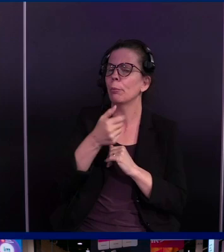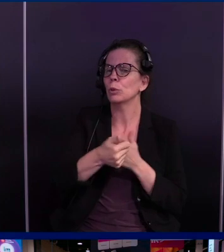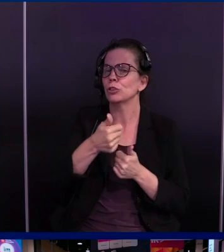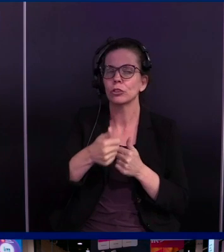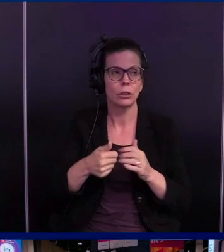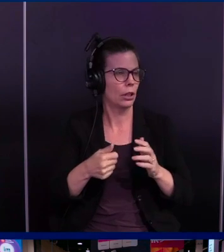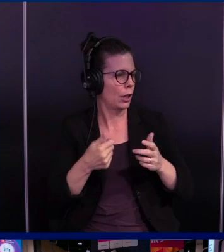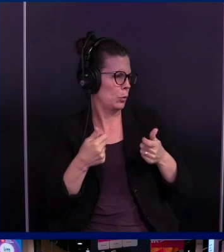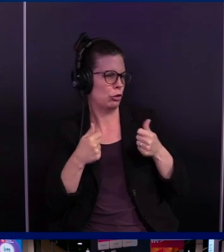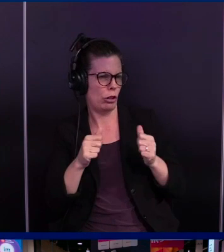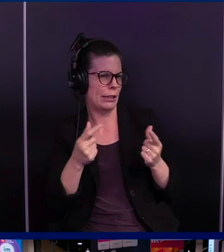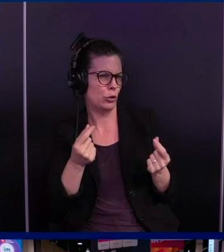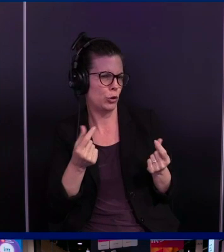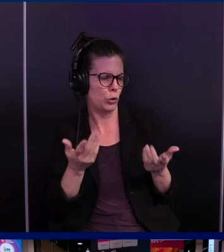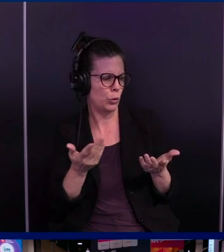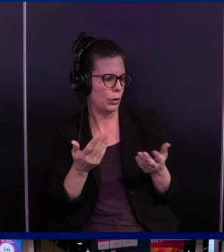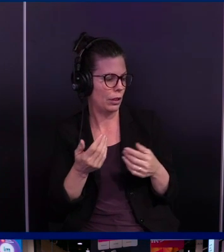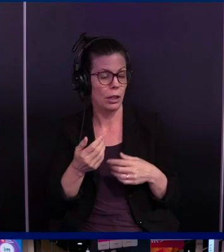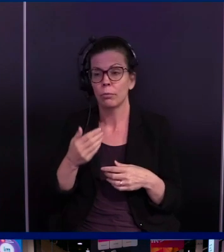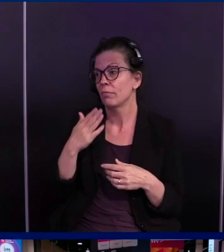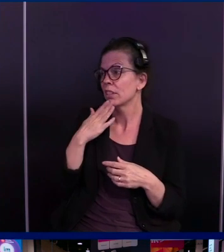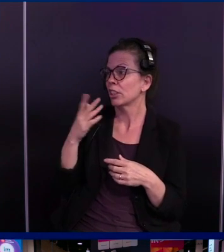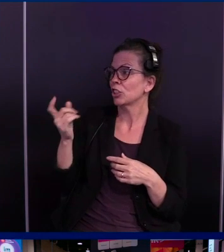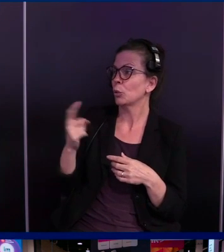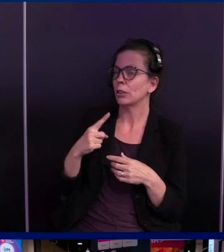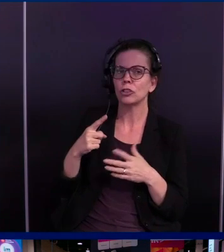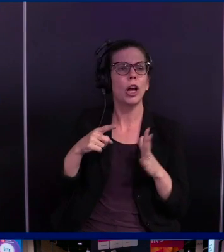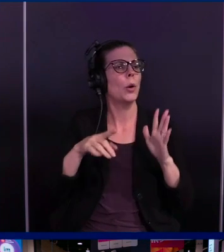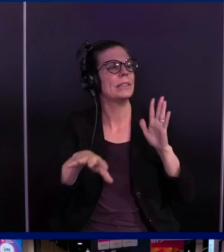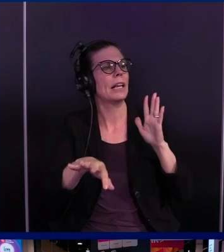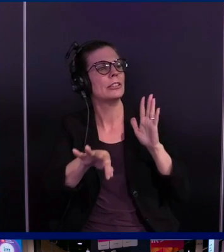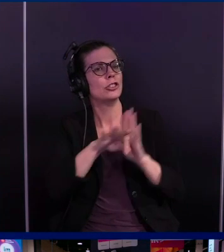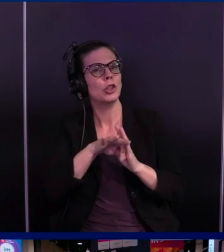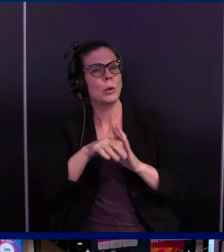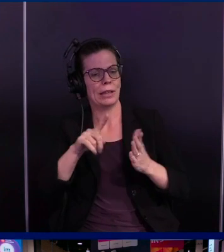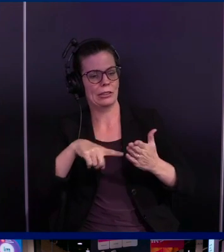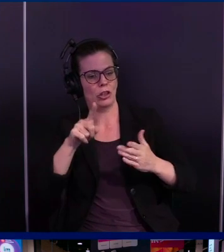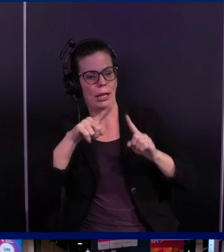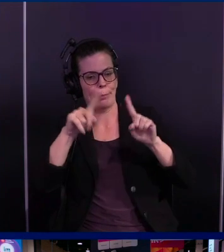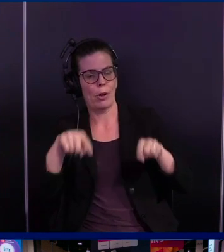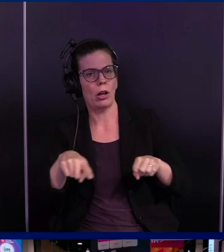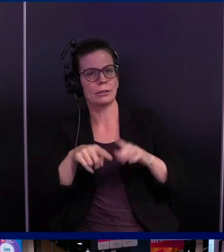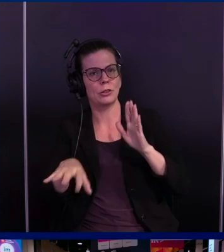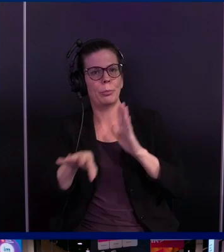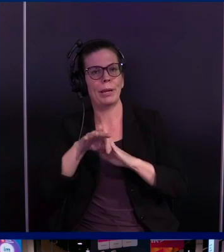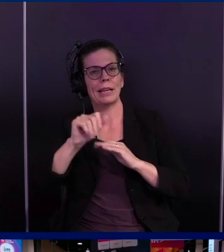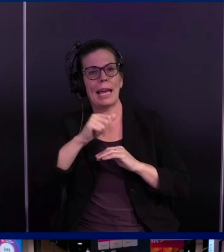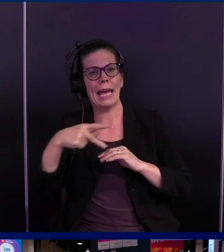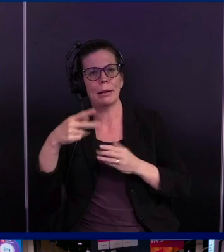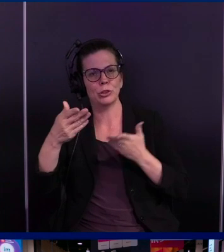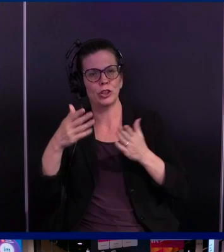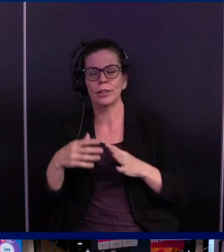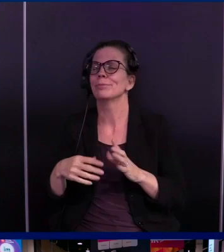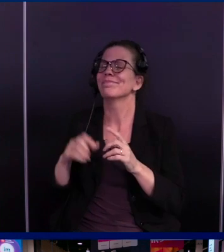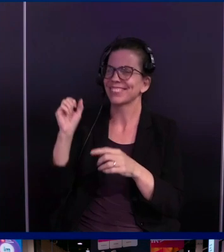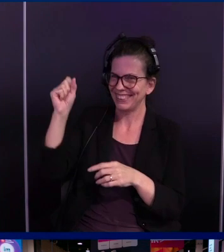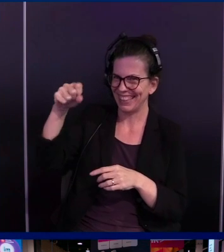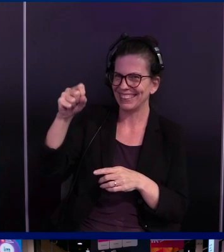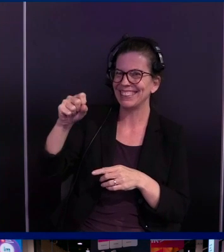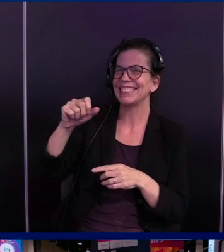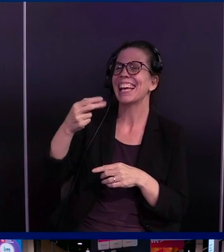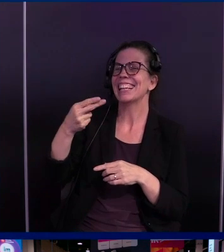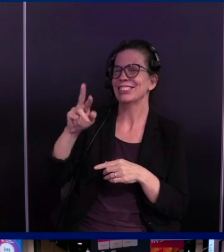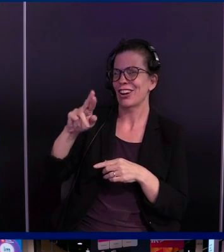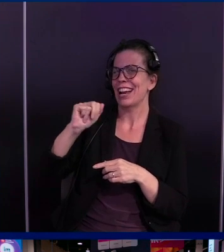What are we trying to do? That's a good question. It'll tell us. It says choose the checkbox to select HR app server. Yes, right here, HR app